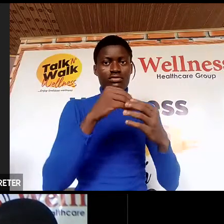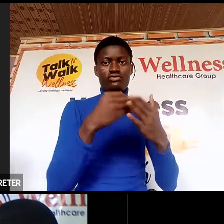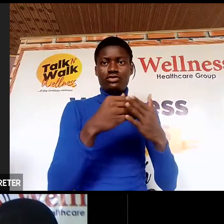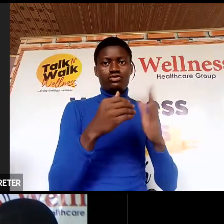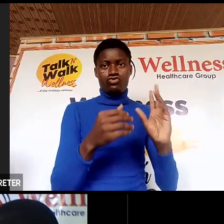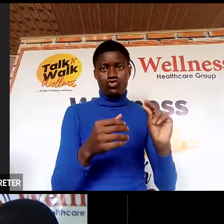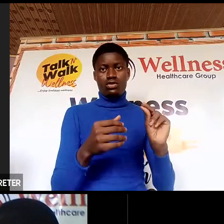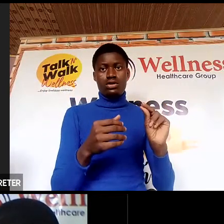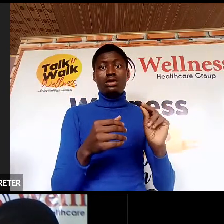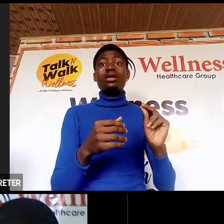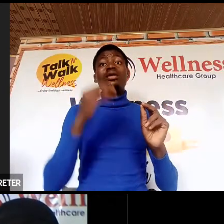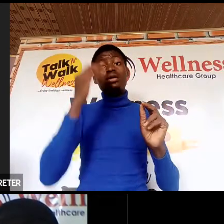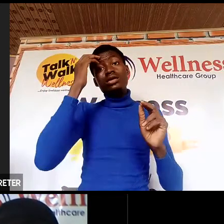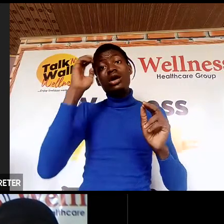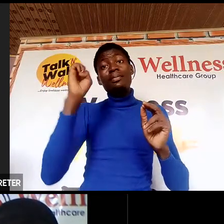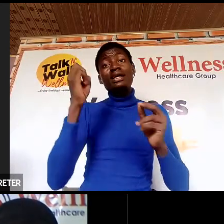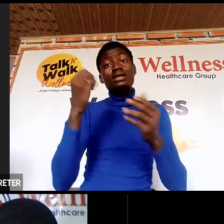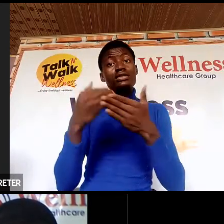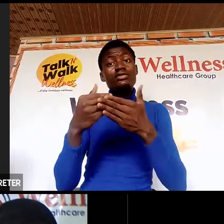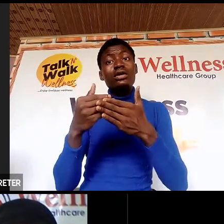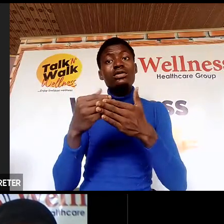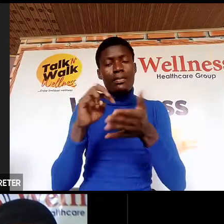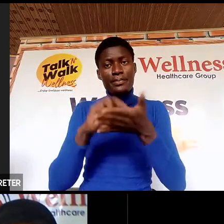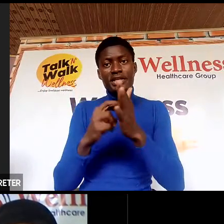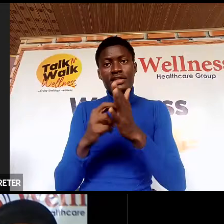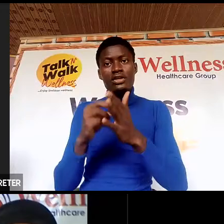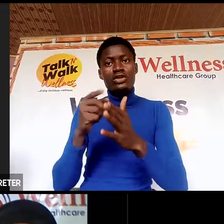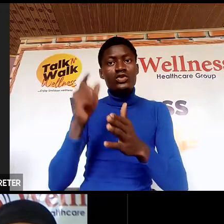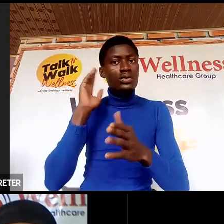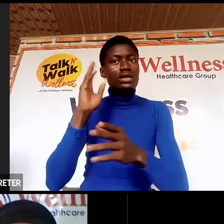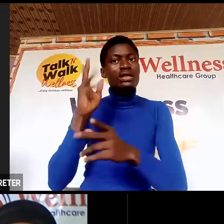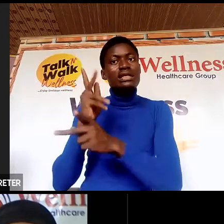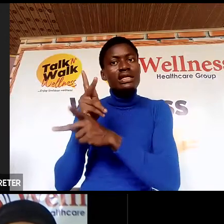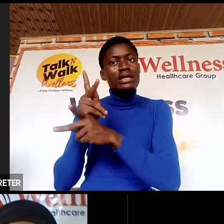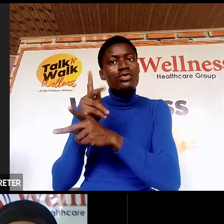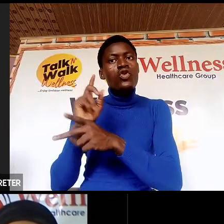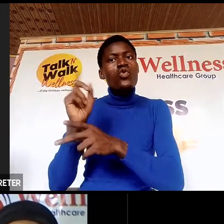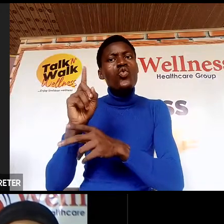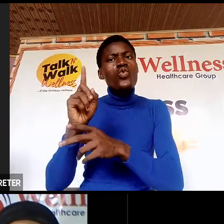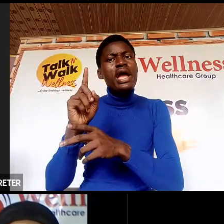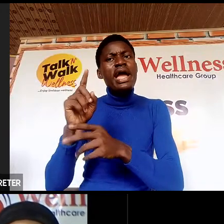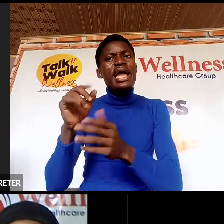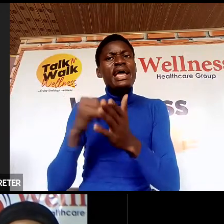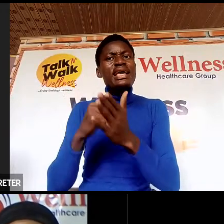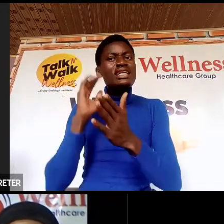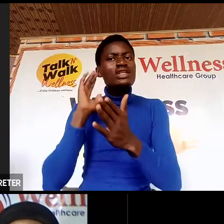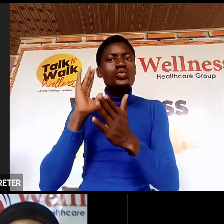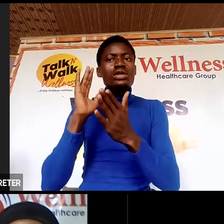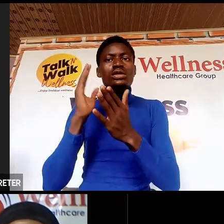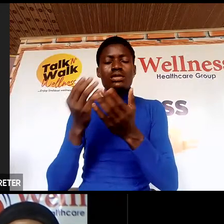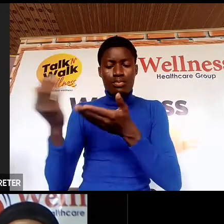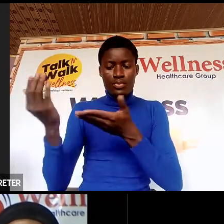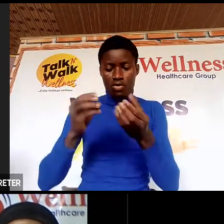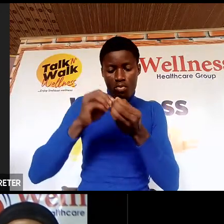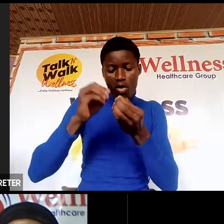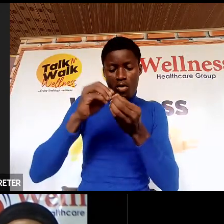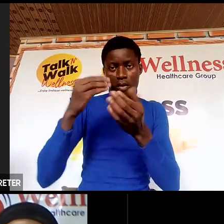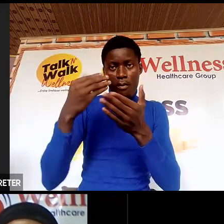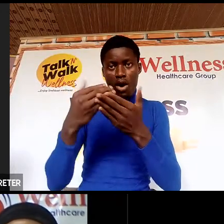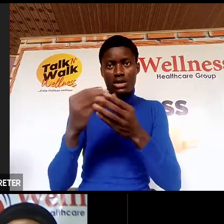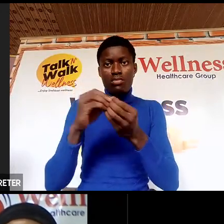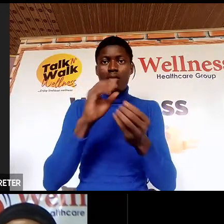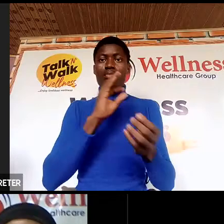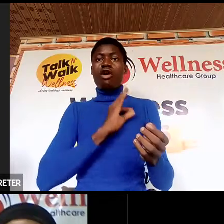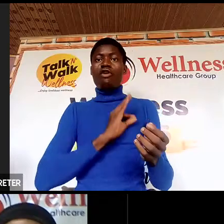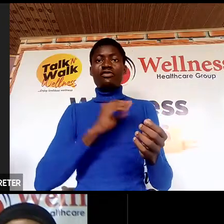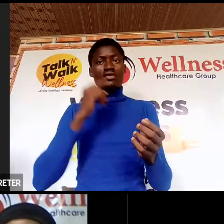money for you, which is where investment comes. The first step is to have the discipline to set the money aside, which is